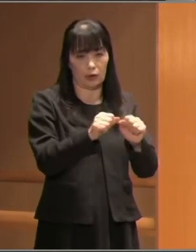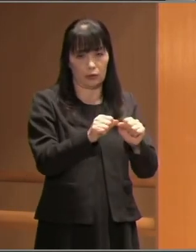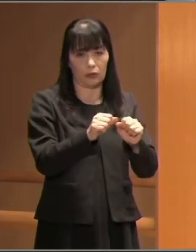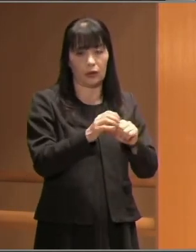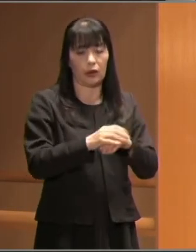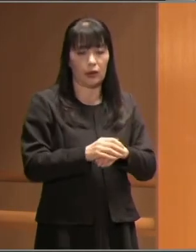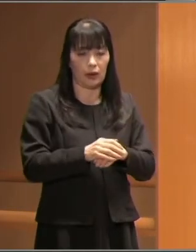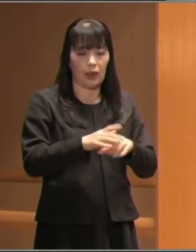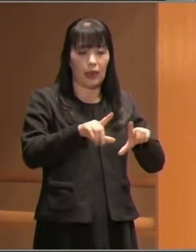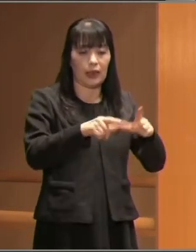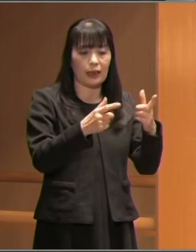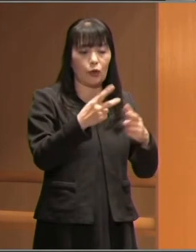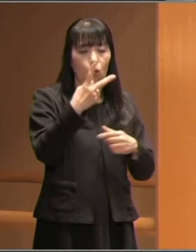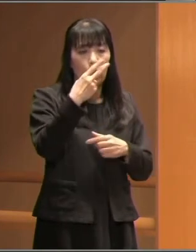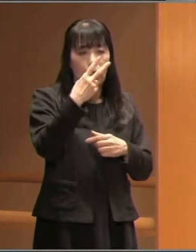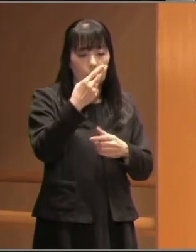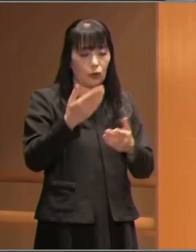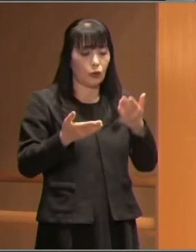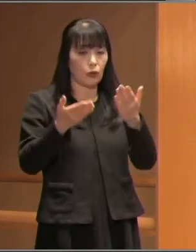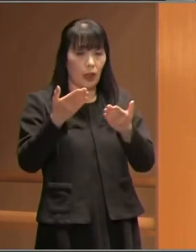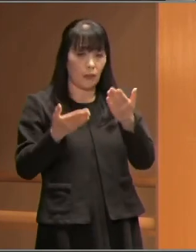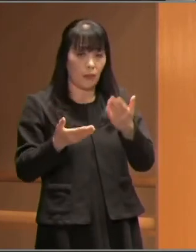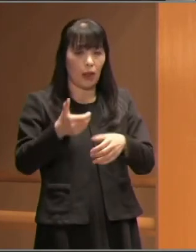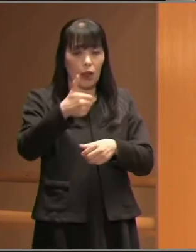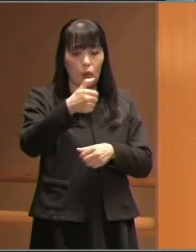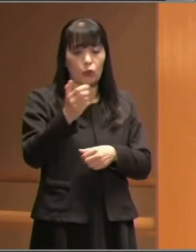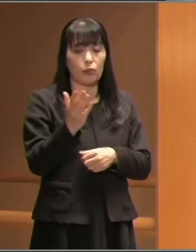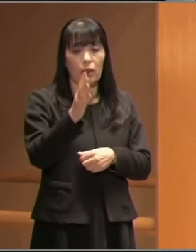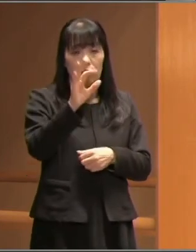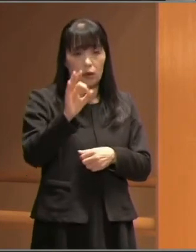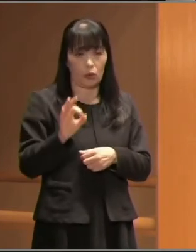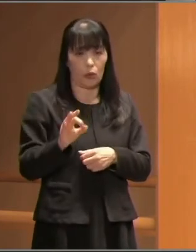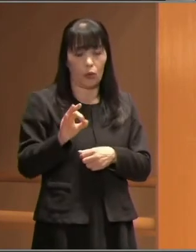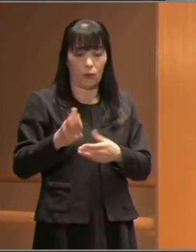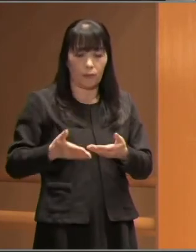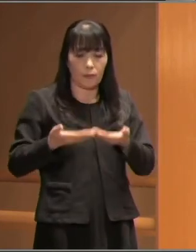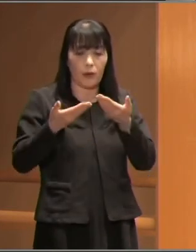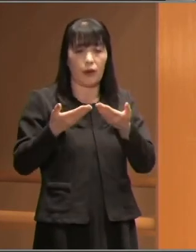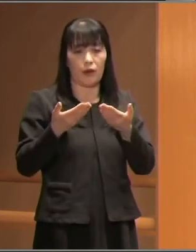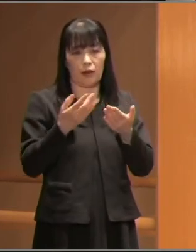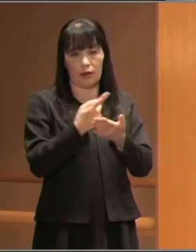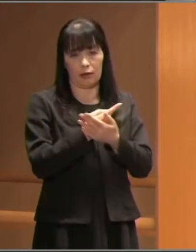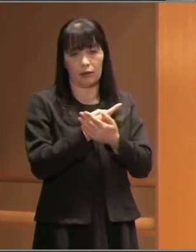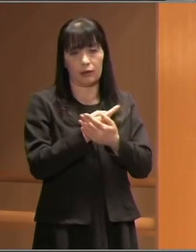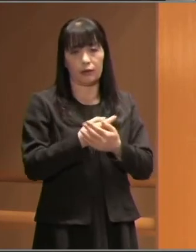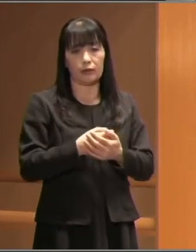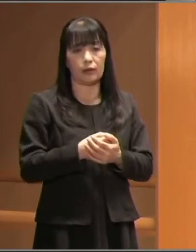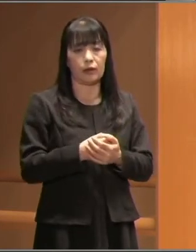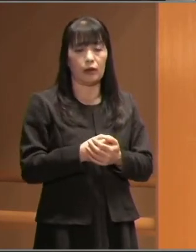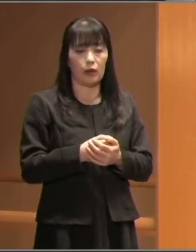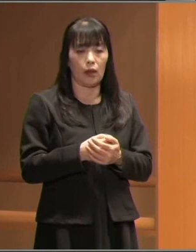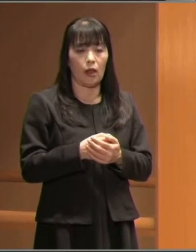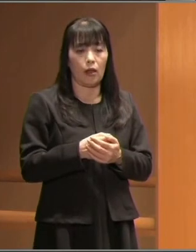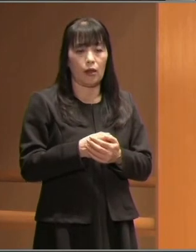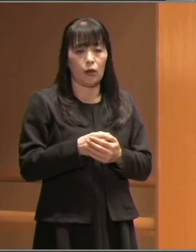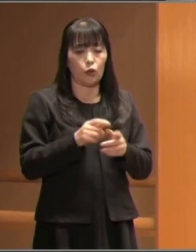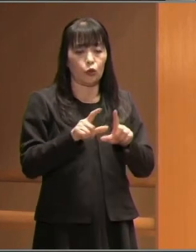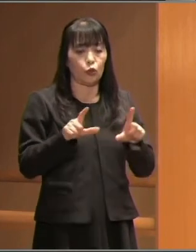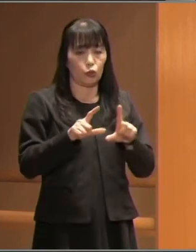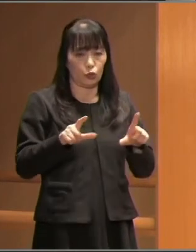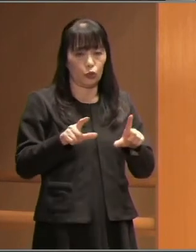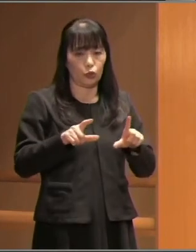machine. The weight was lighter by 50% than inorganic glass.